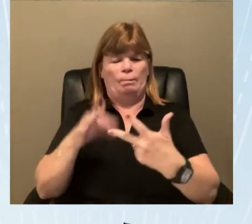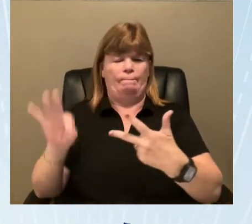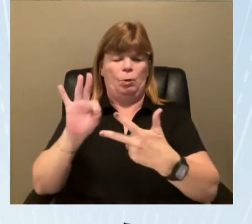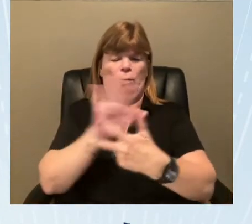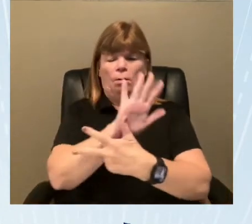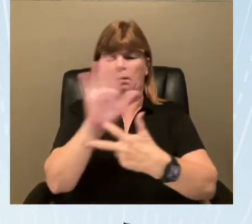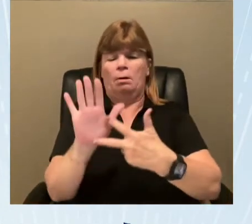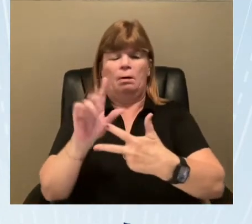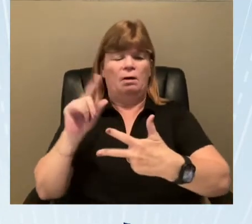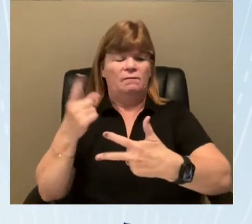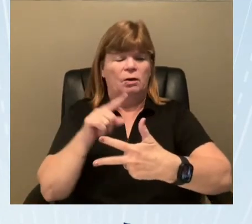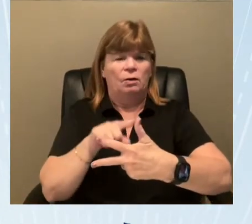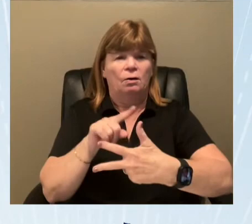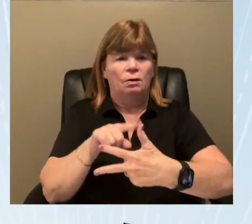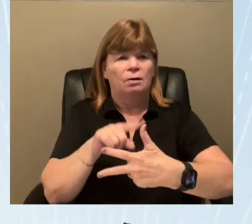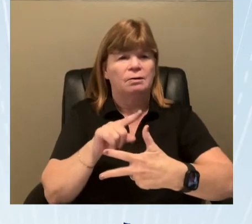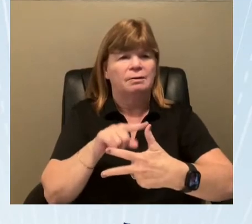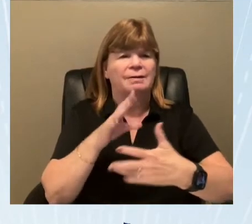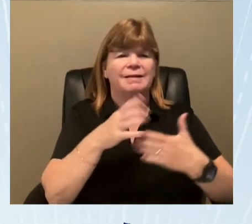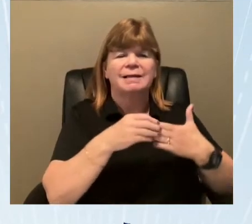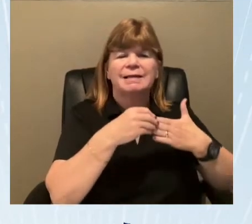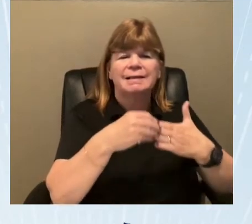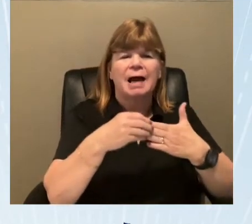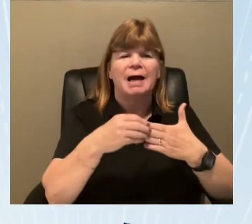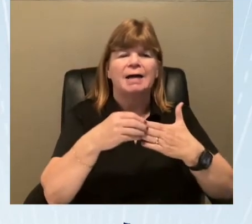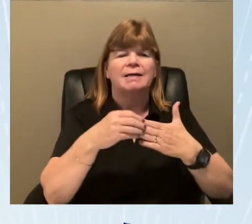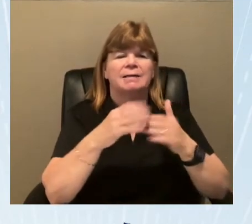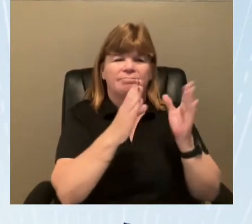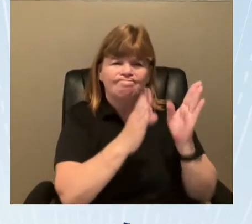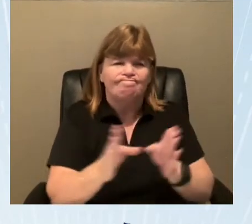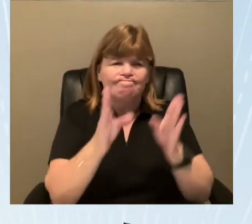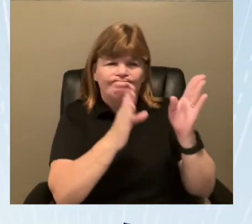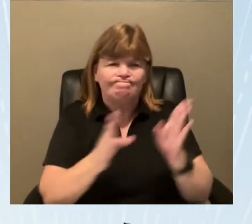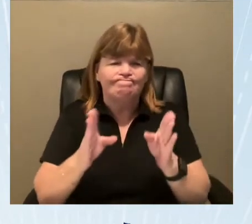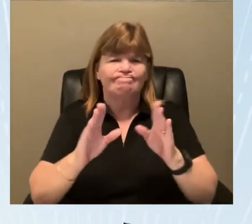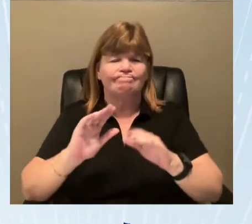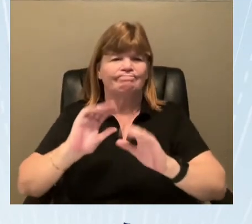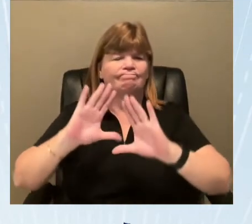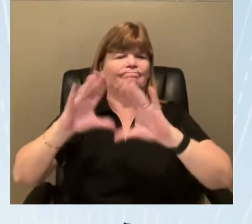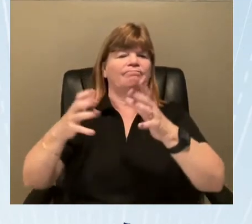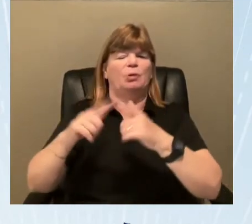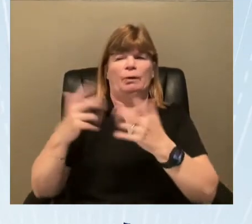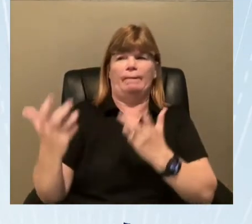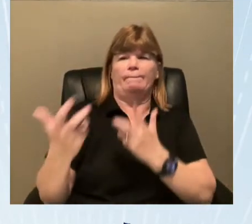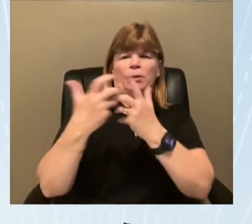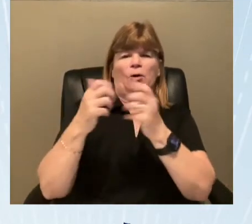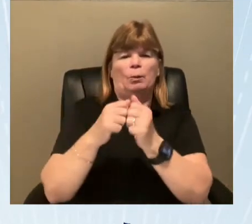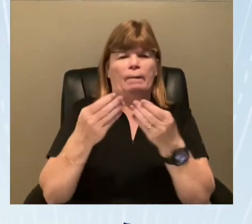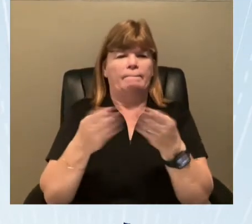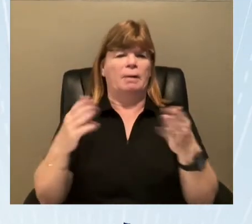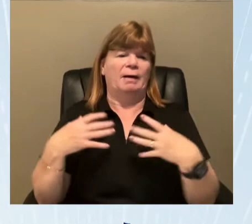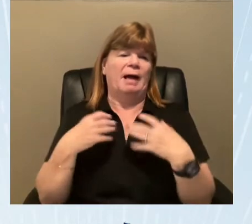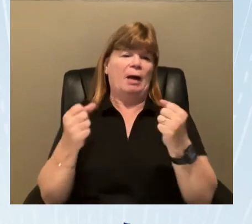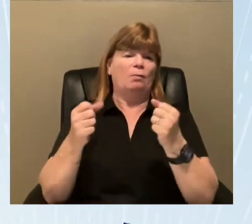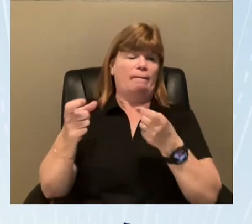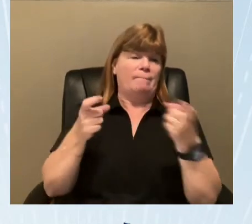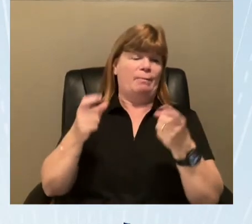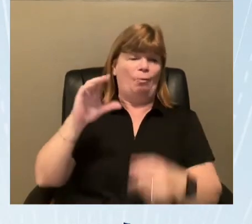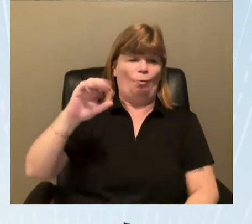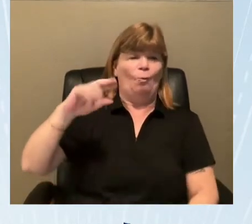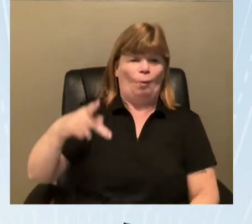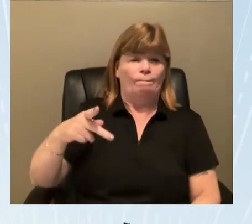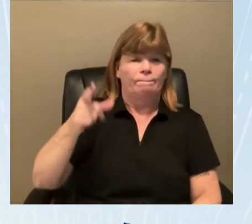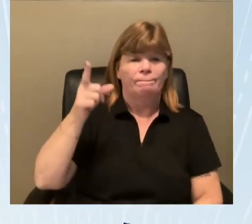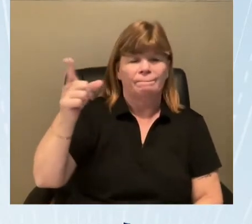there's the guided organizational planning, which we partner with Public Health Management Corporation, who is an